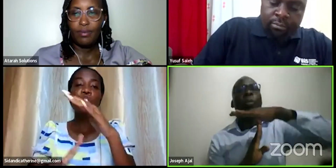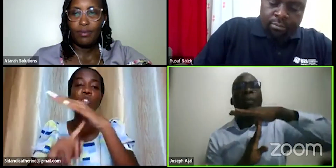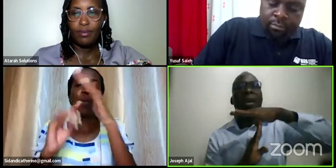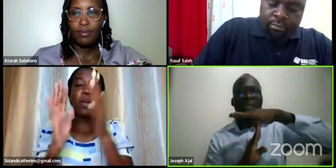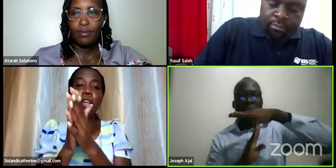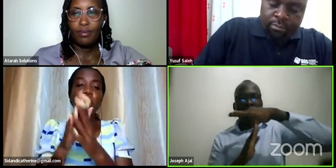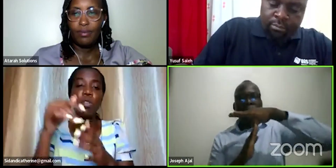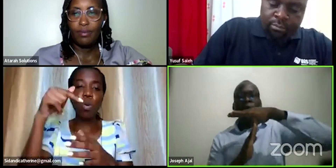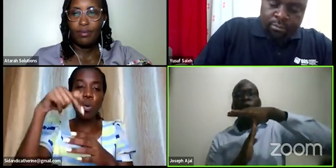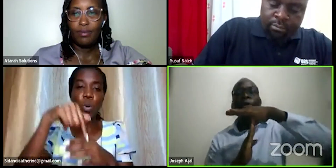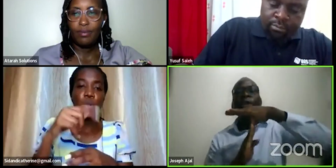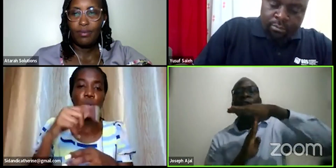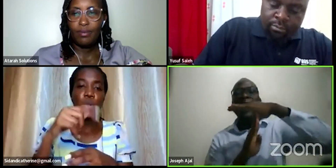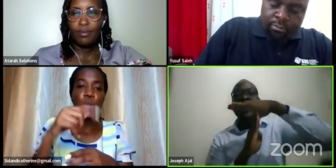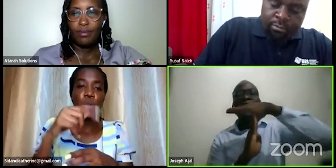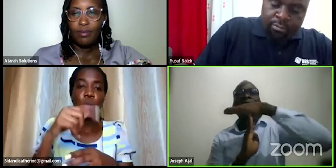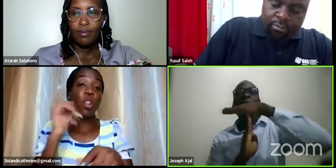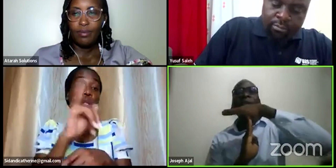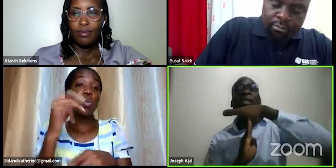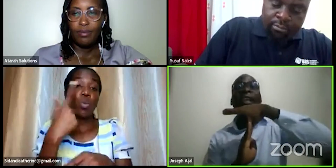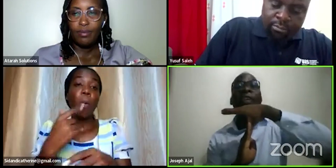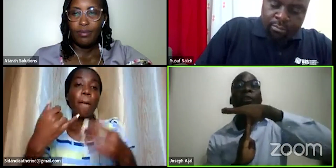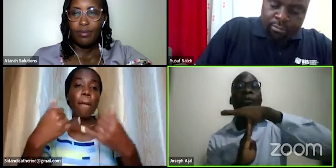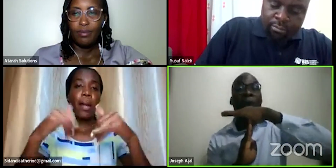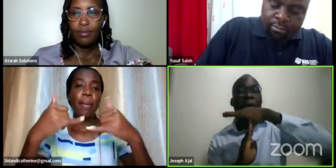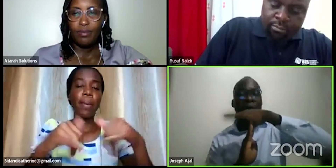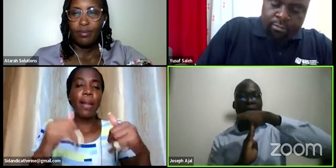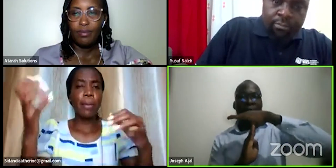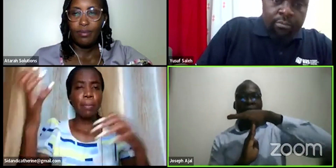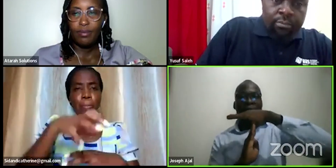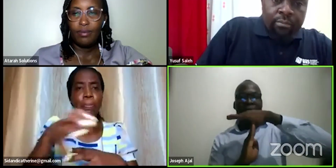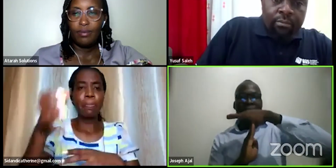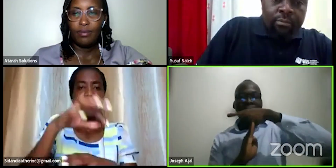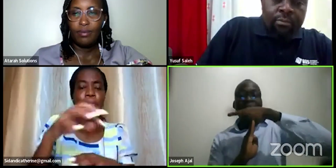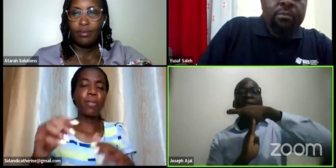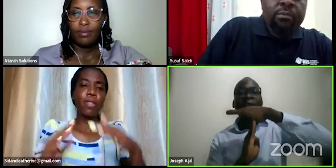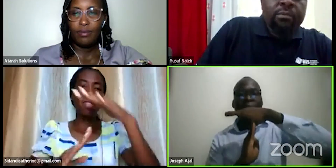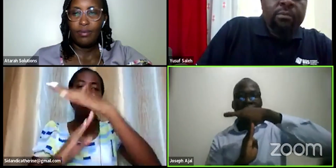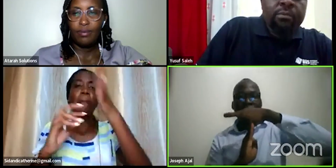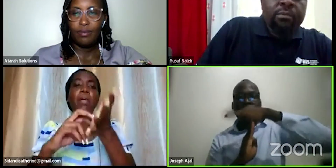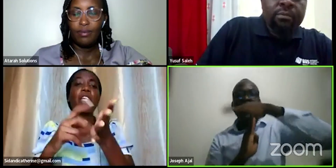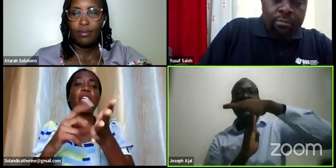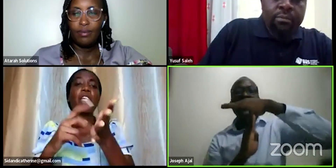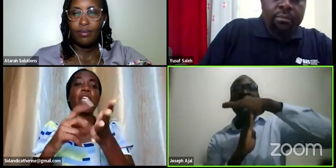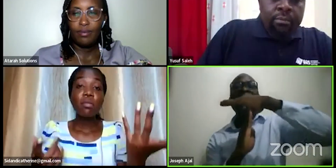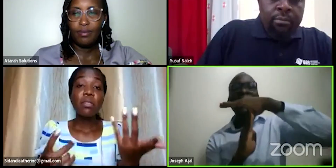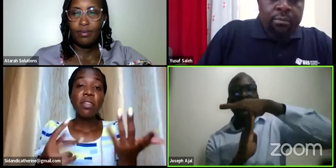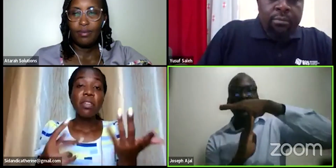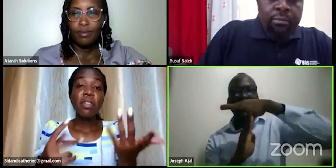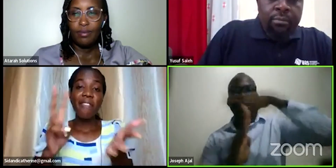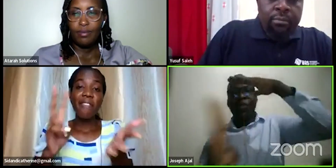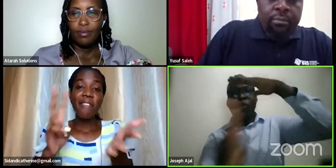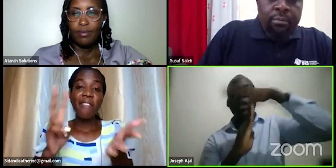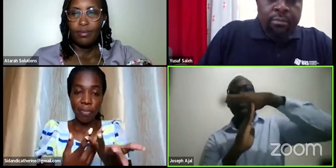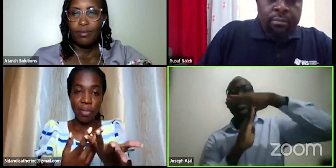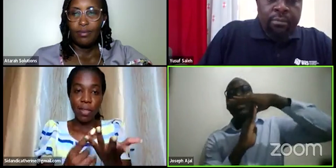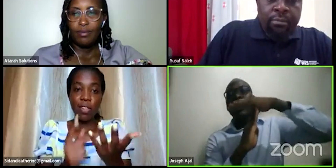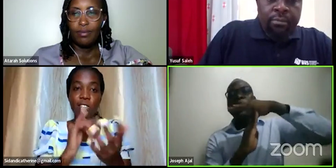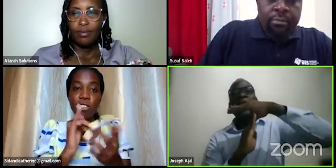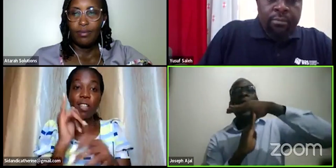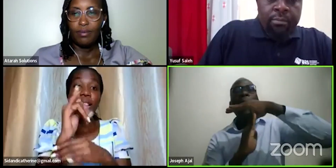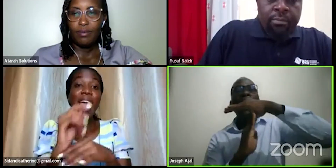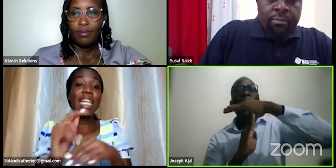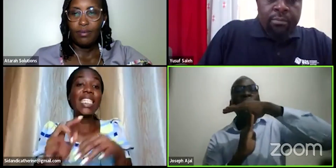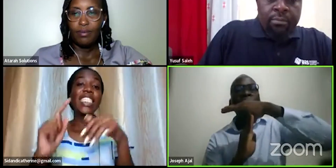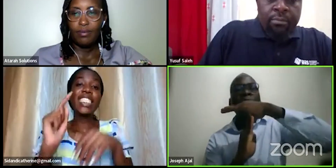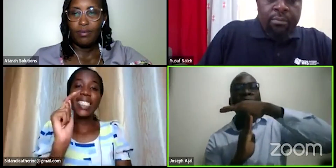those who play basketball, you know the sign. This sign means a technical foul, right? Technical foul. So this is a T. When